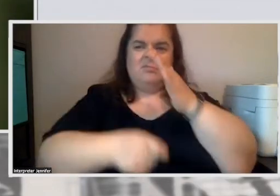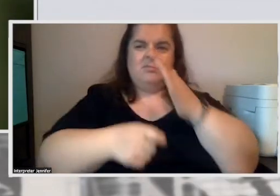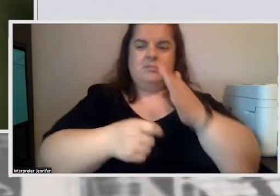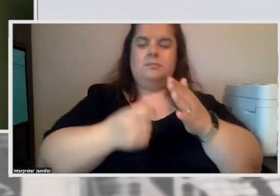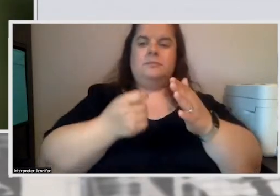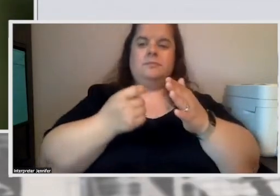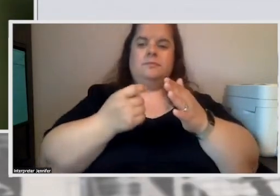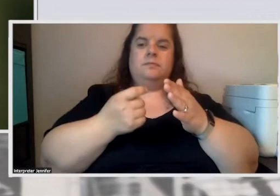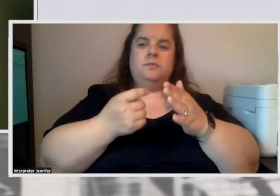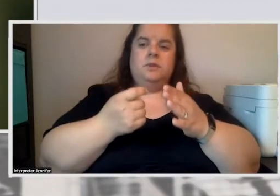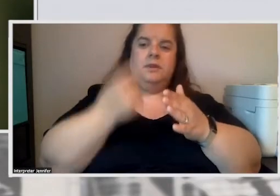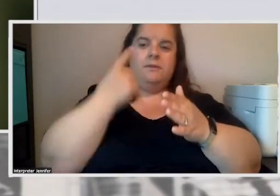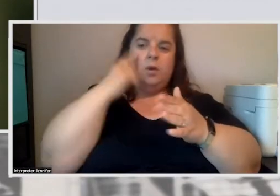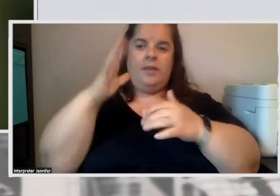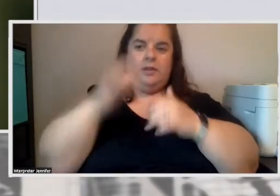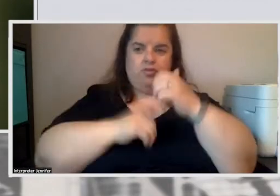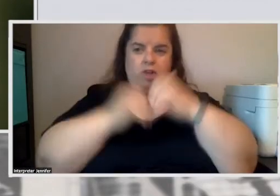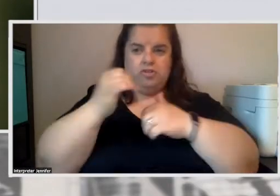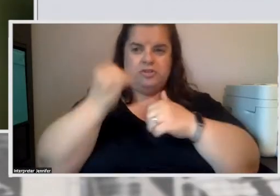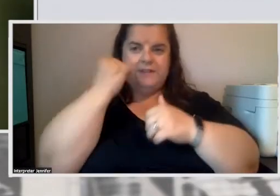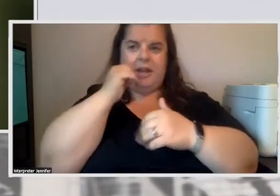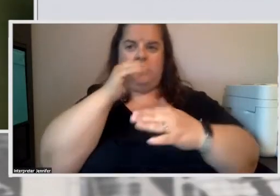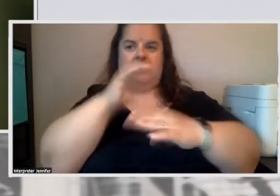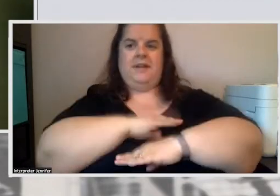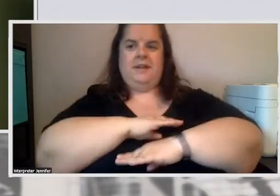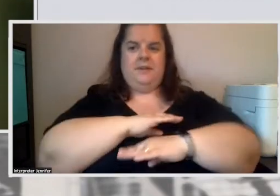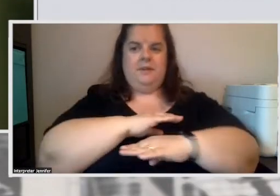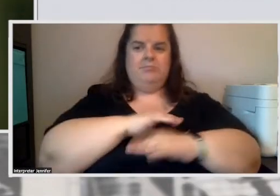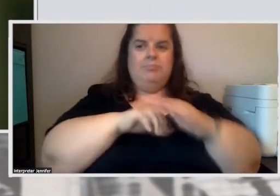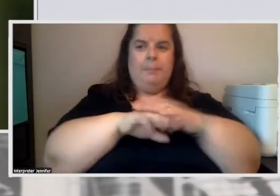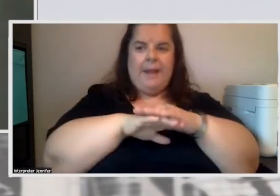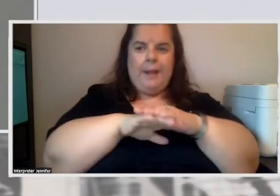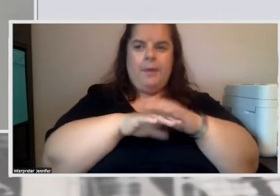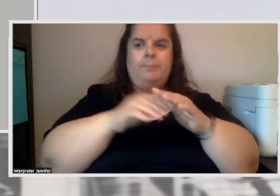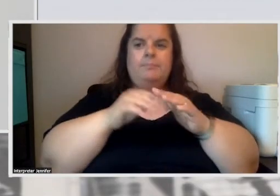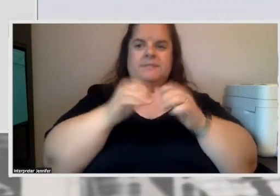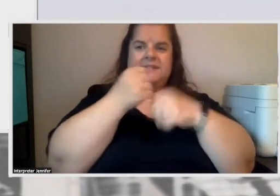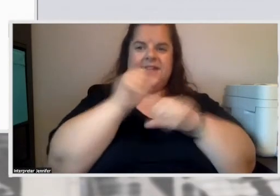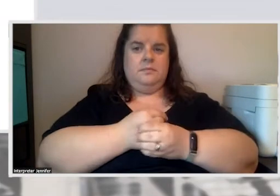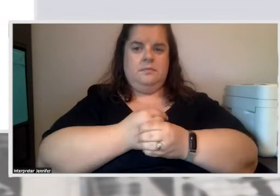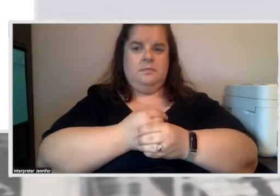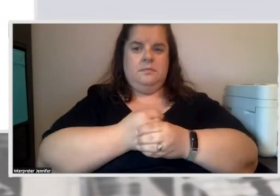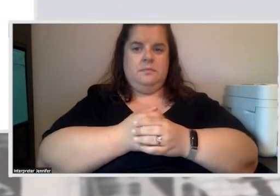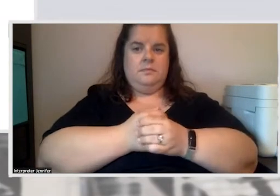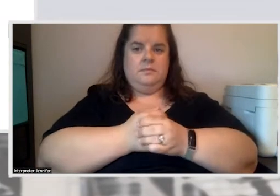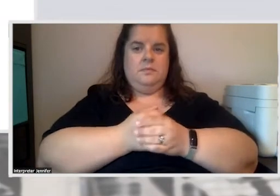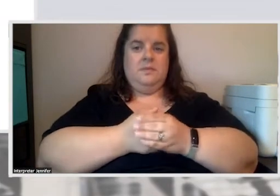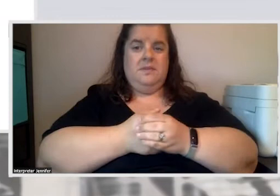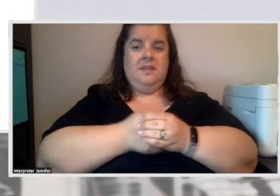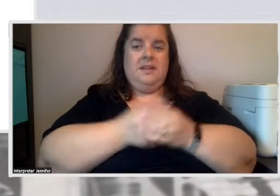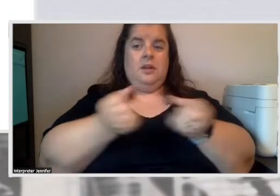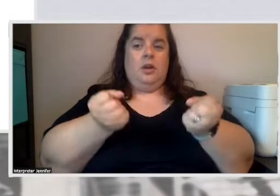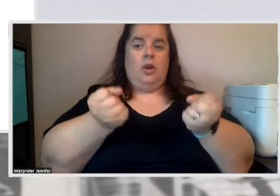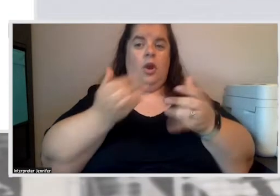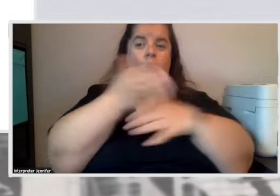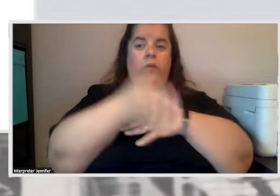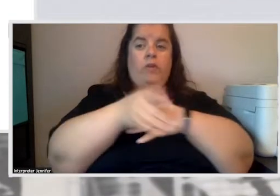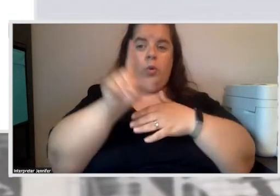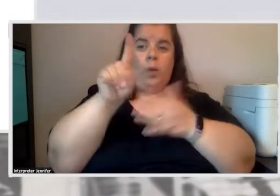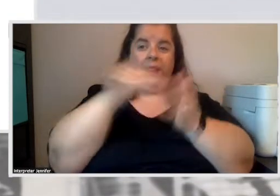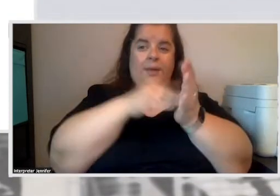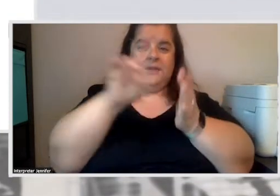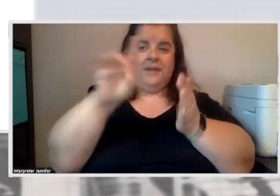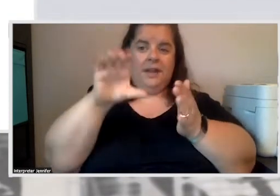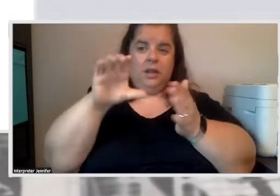for structures that do not meet minimum safety requirements. There are over 1,800